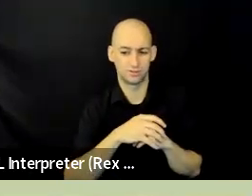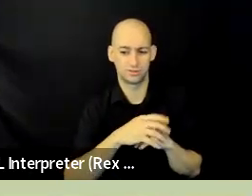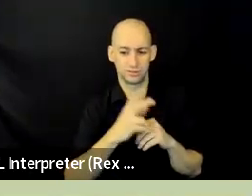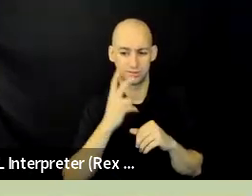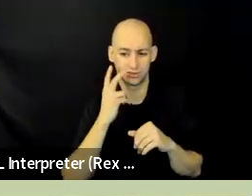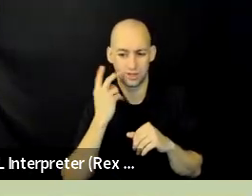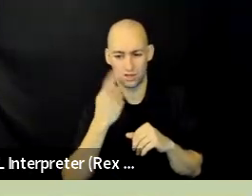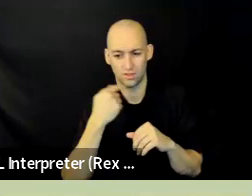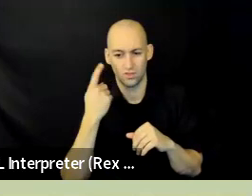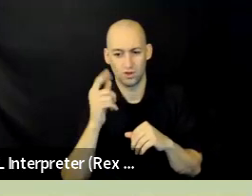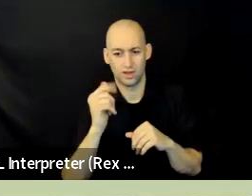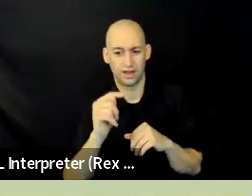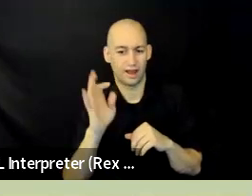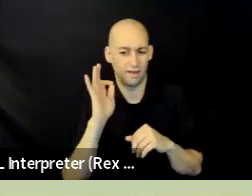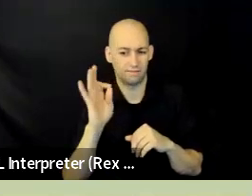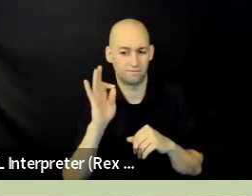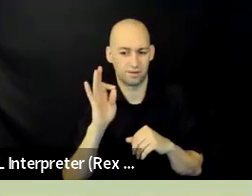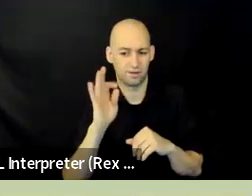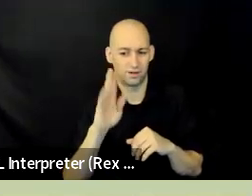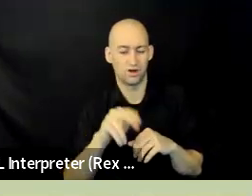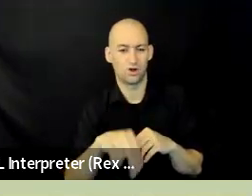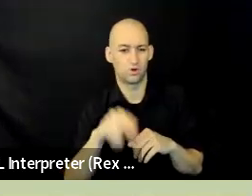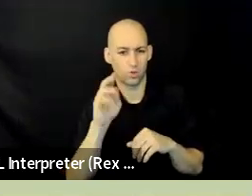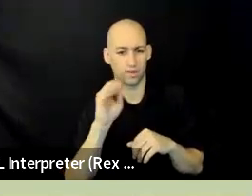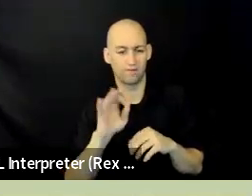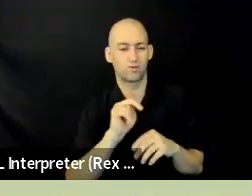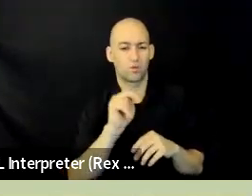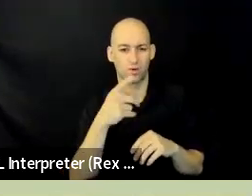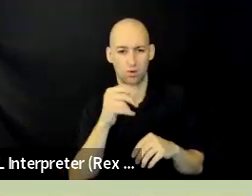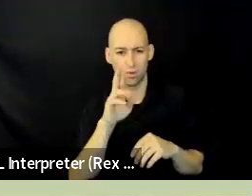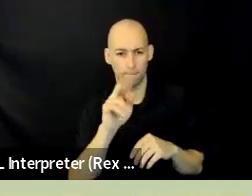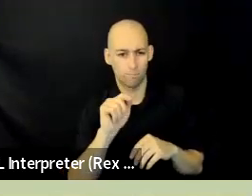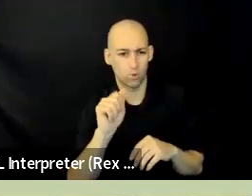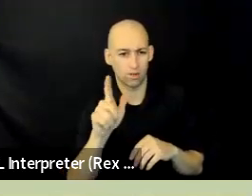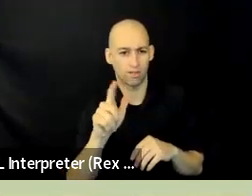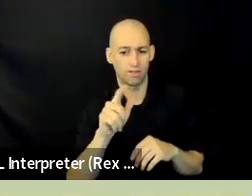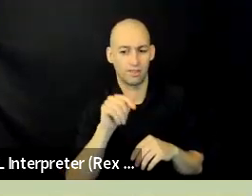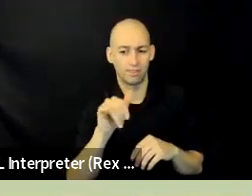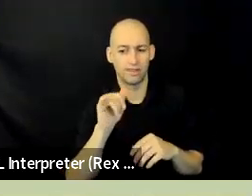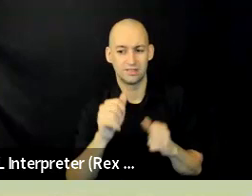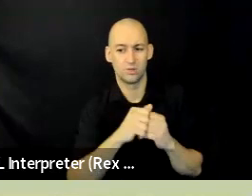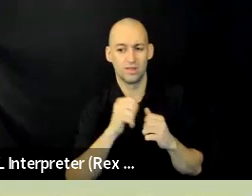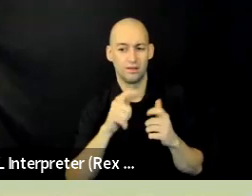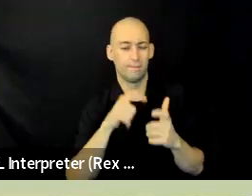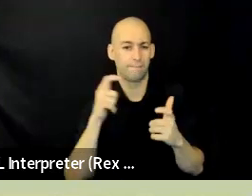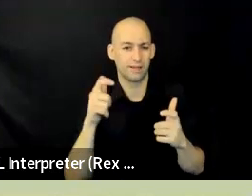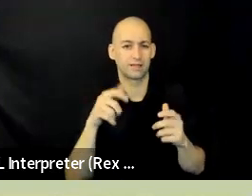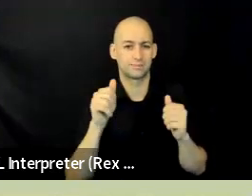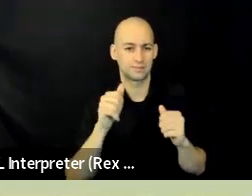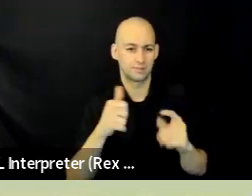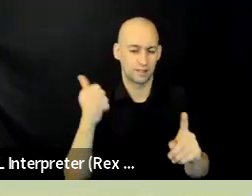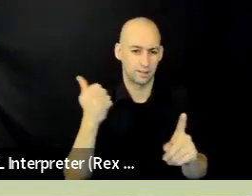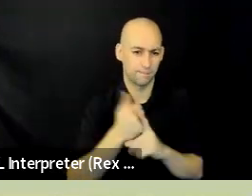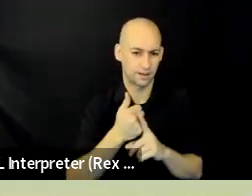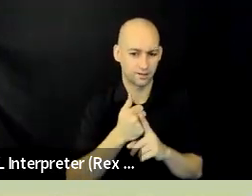at alternative F. We're north of the northern portal looking south, and this is the area with the greatest potential impacts. We have